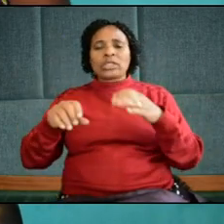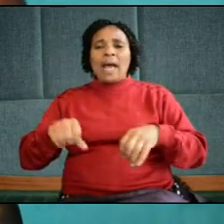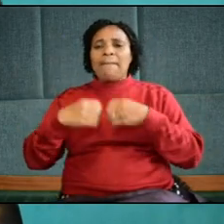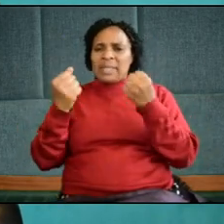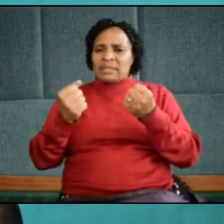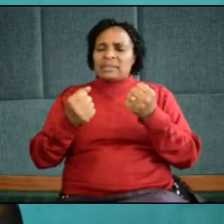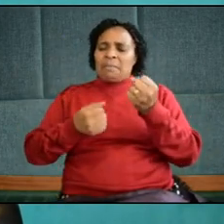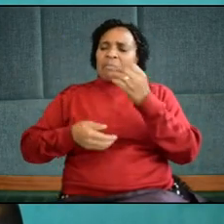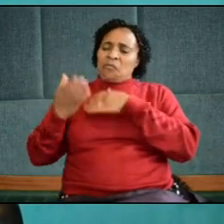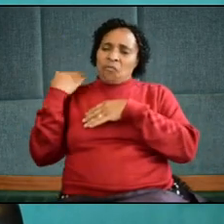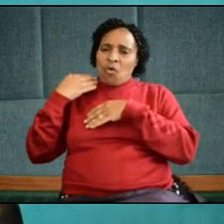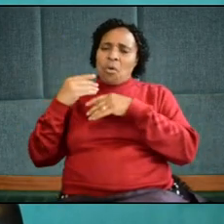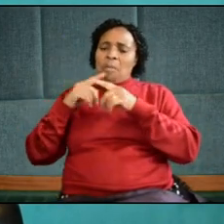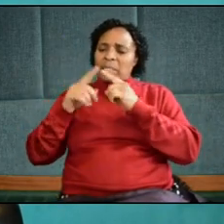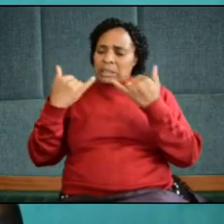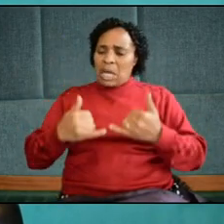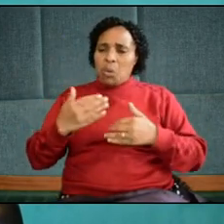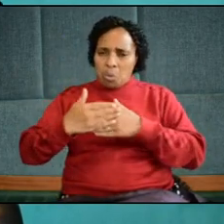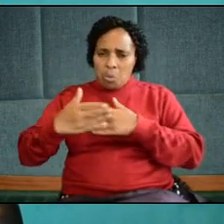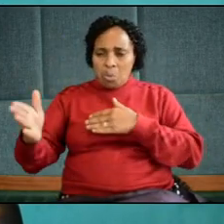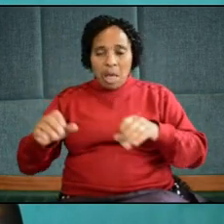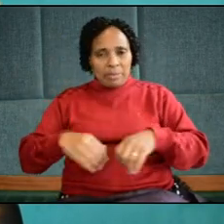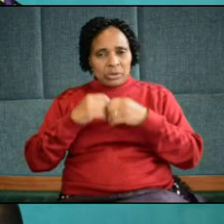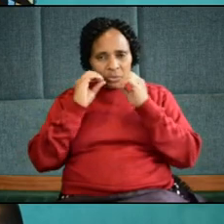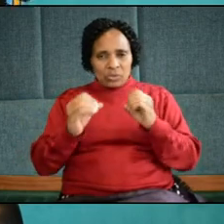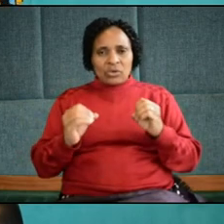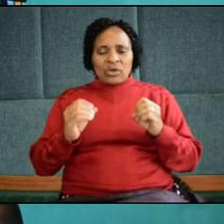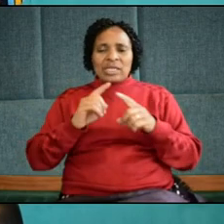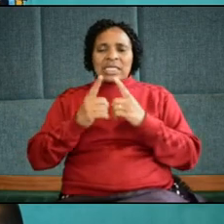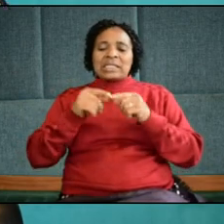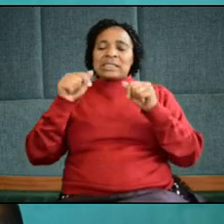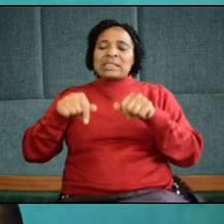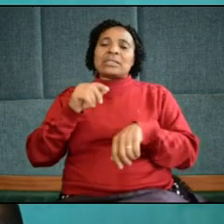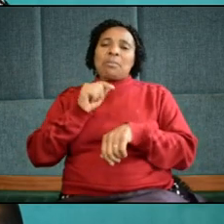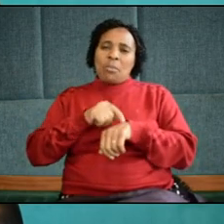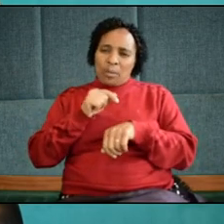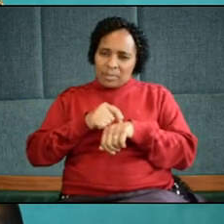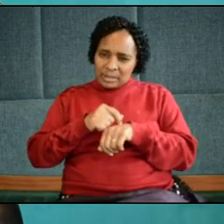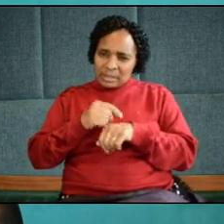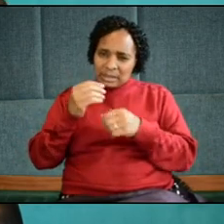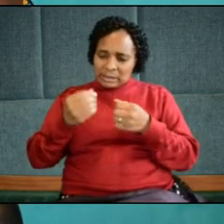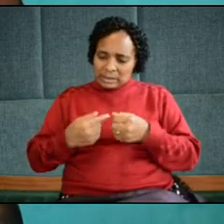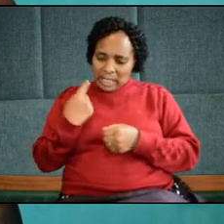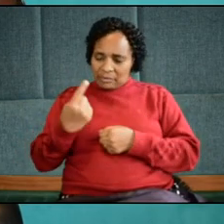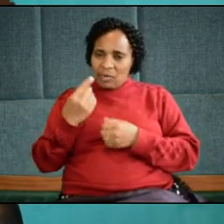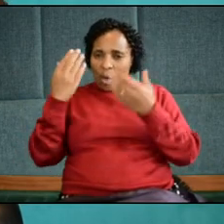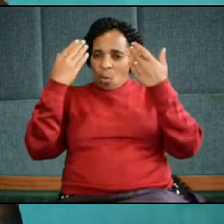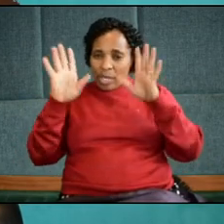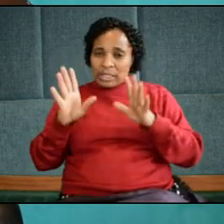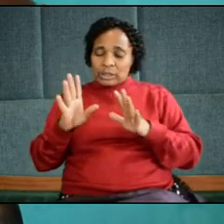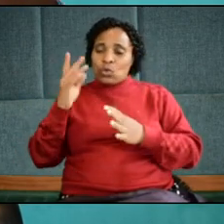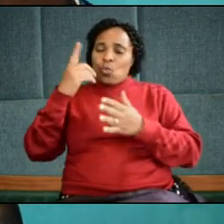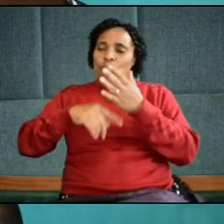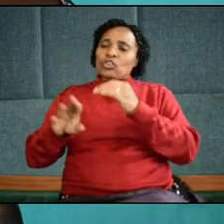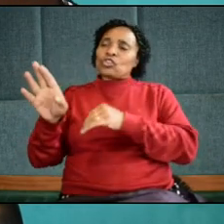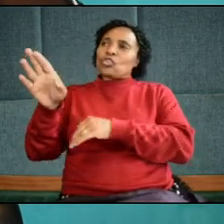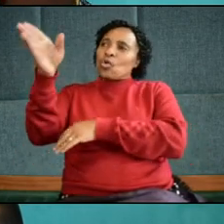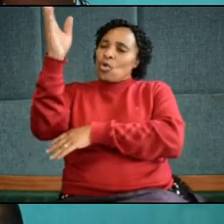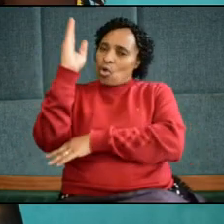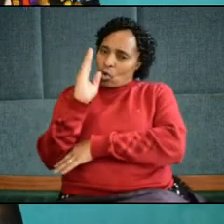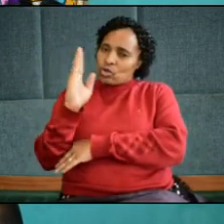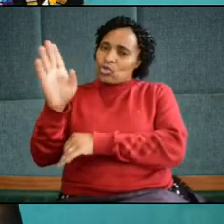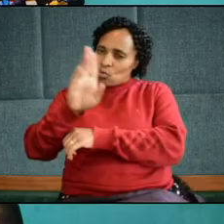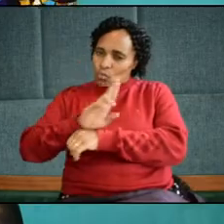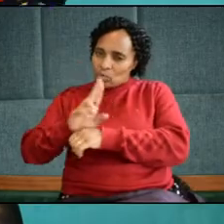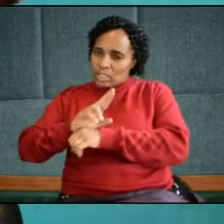happened, and that this is no longer happening, then they can be at that moment, that self-awareness is what God uses to enable them